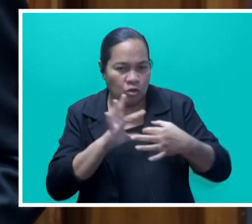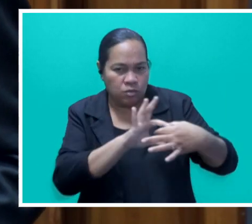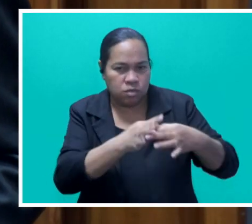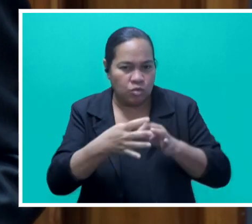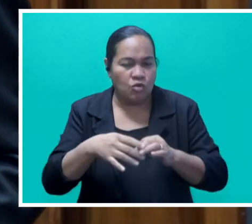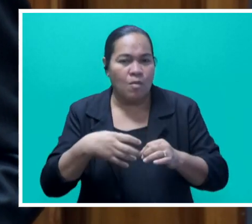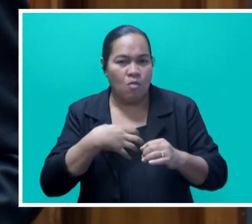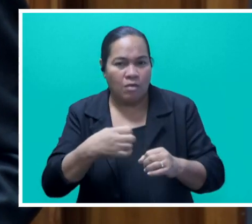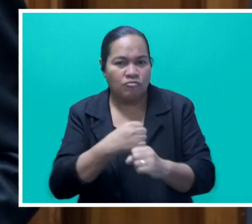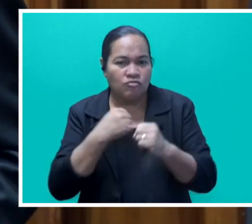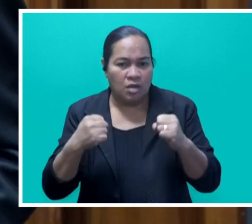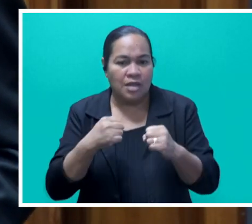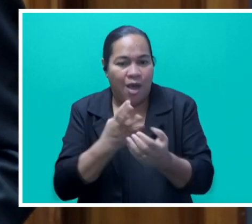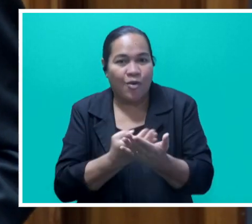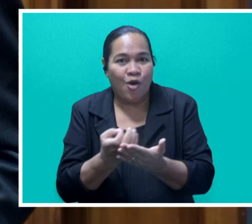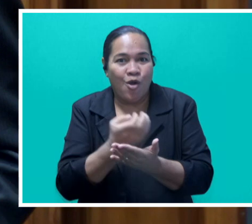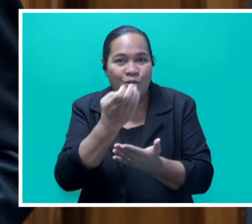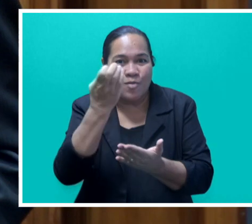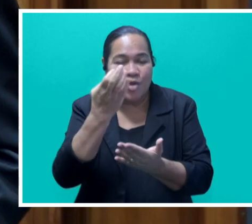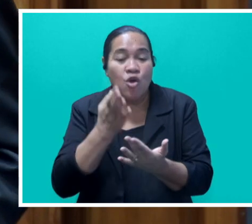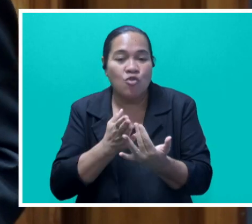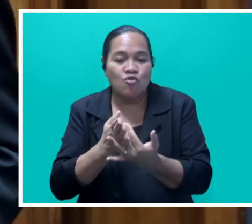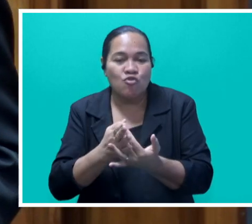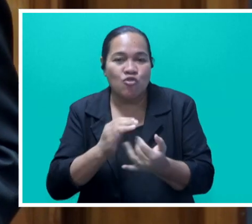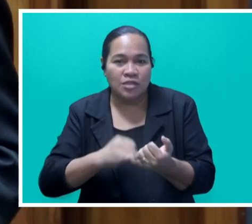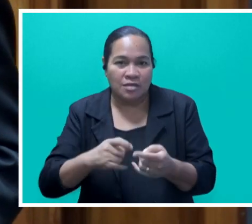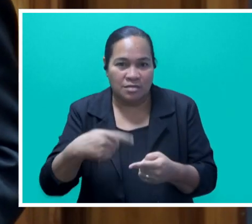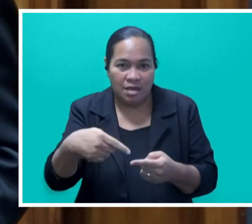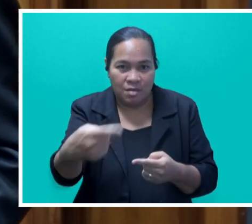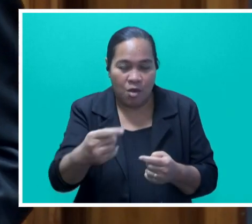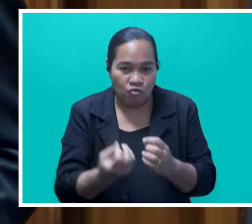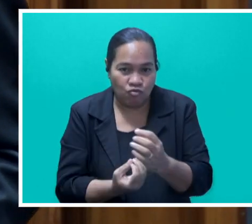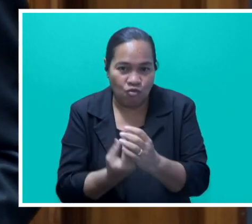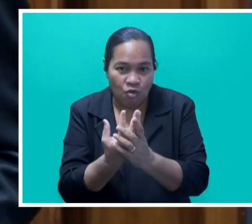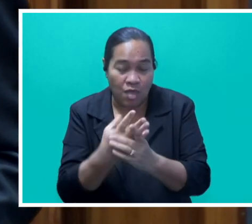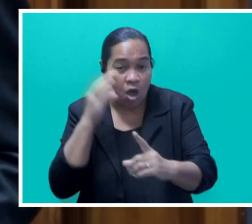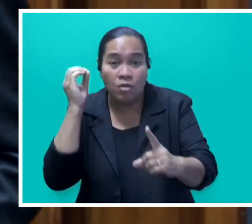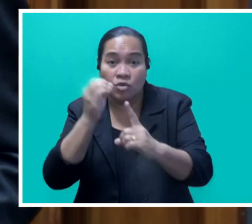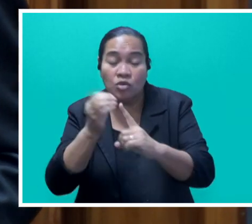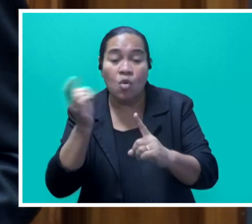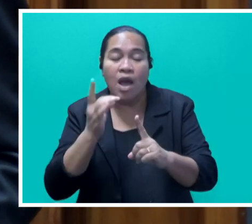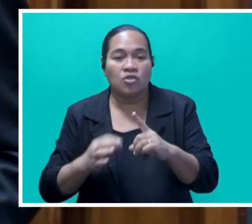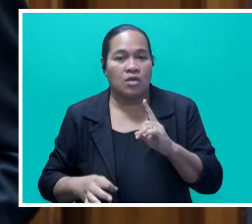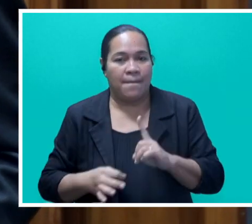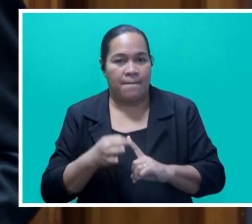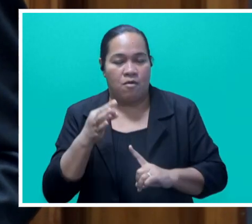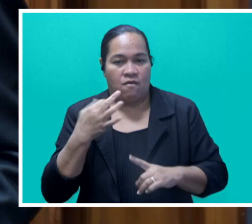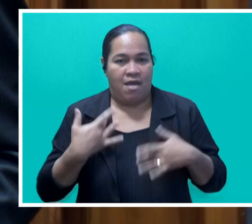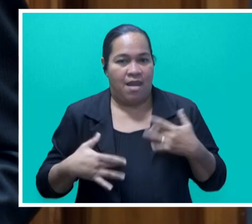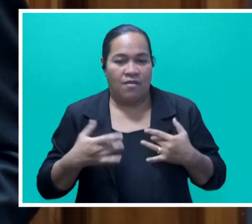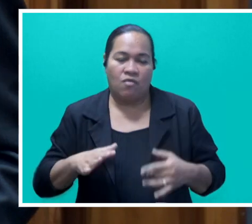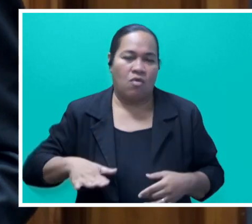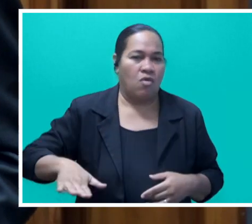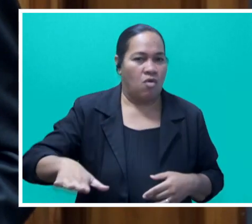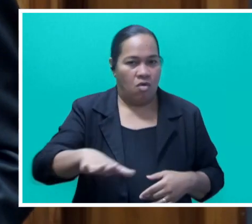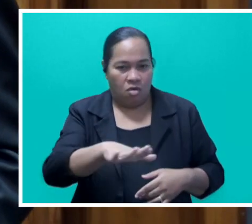strengthen our economy through sustainable growth with the ultimate objective of improving the lives of all the